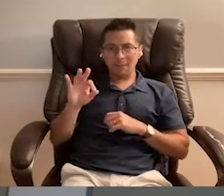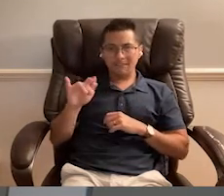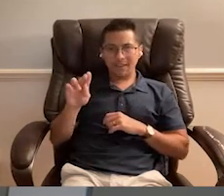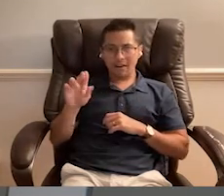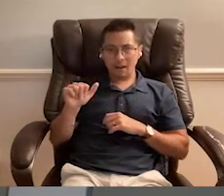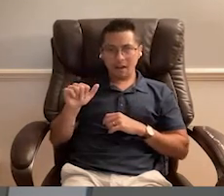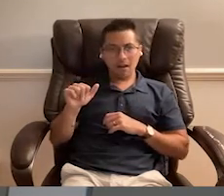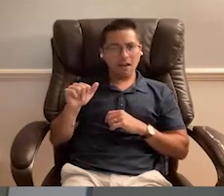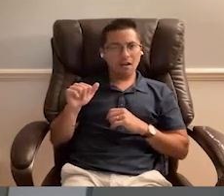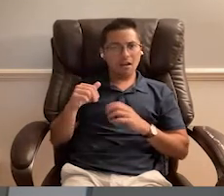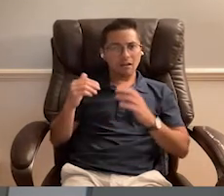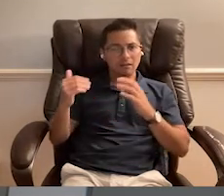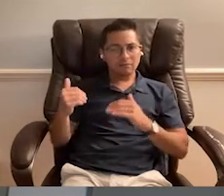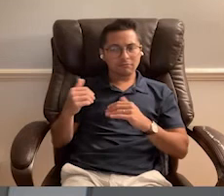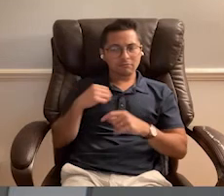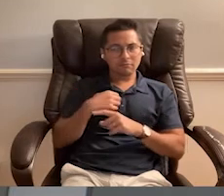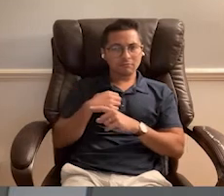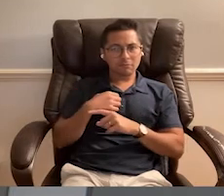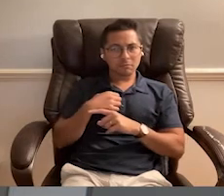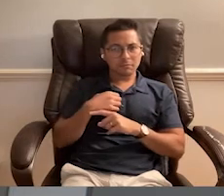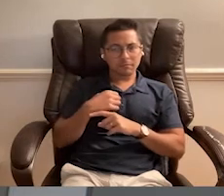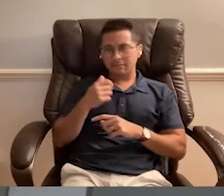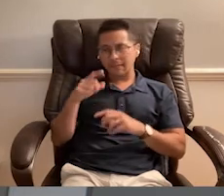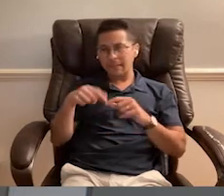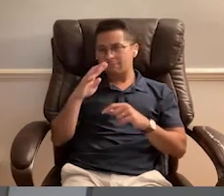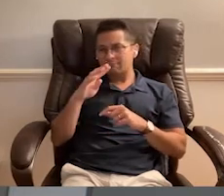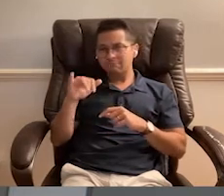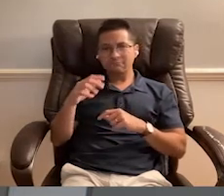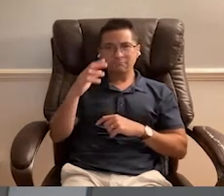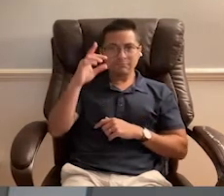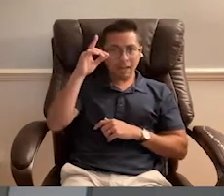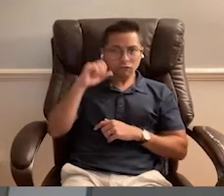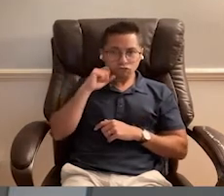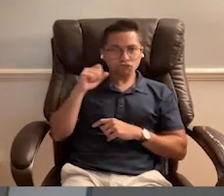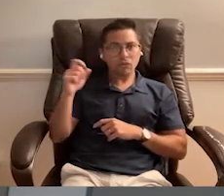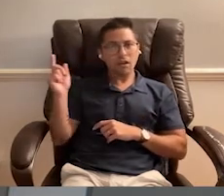autism, spina bifida cystica, and I don't know how to pronounce that.